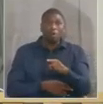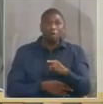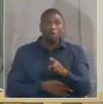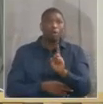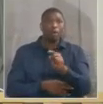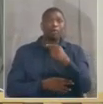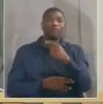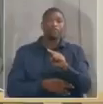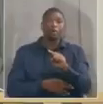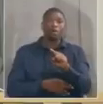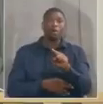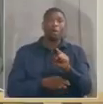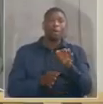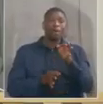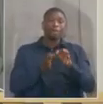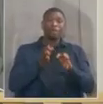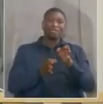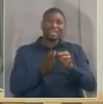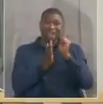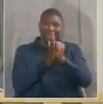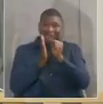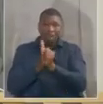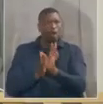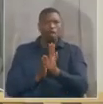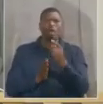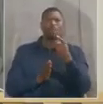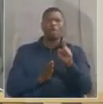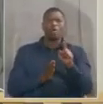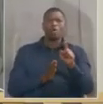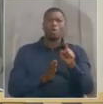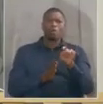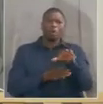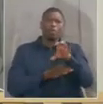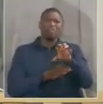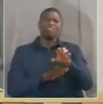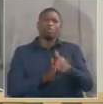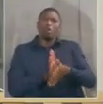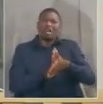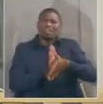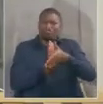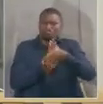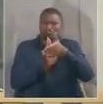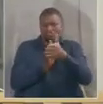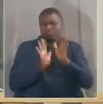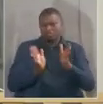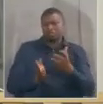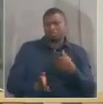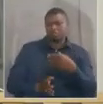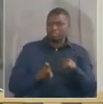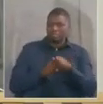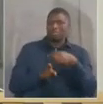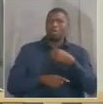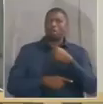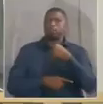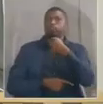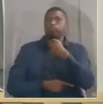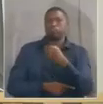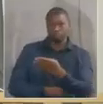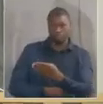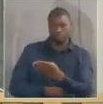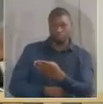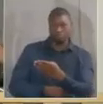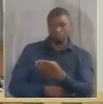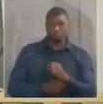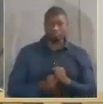but for provincial operations in the office of the Provincial Commissioner. So the